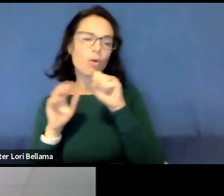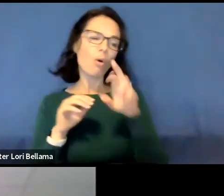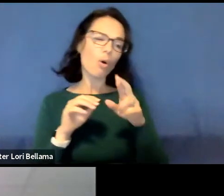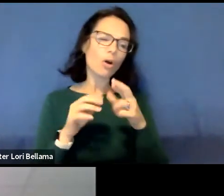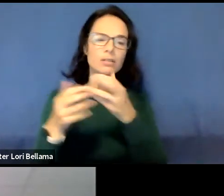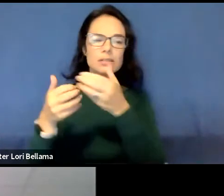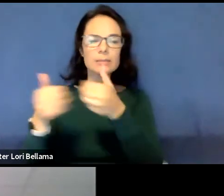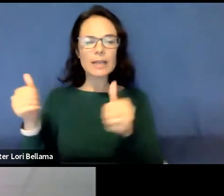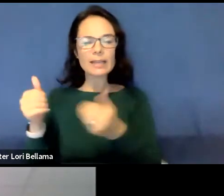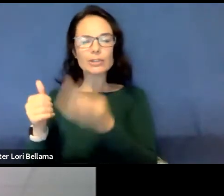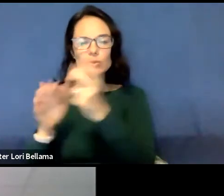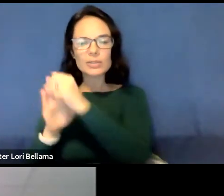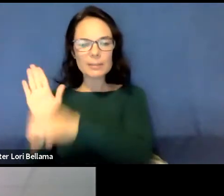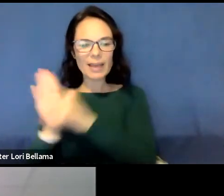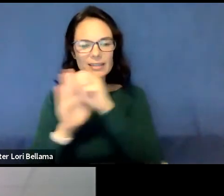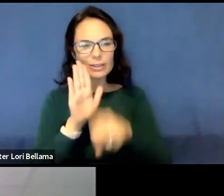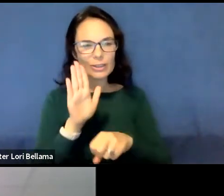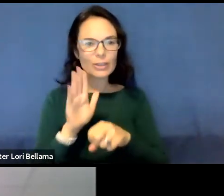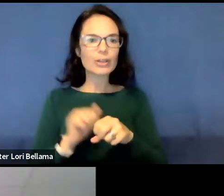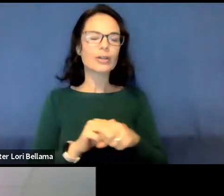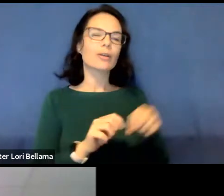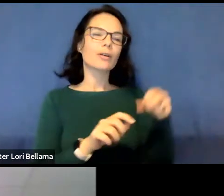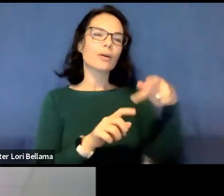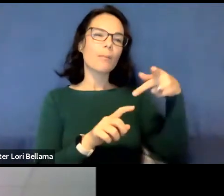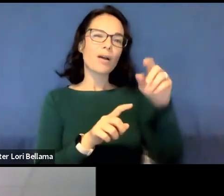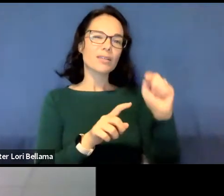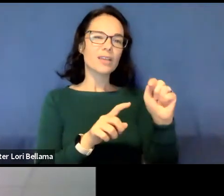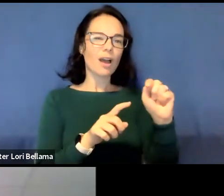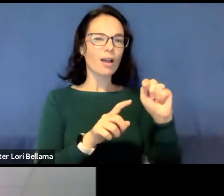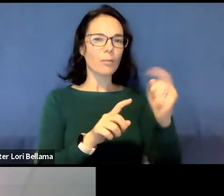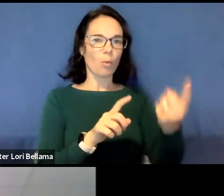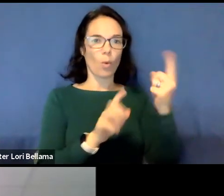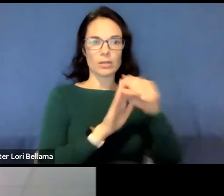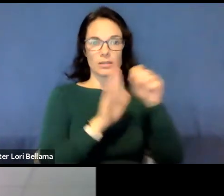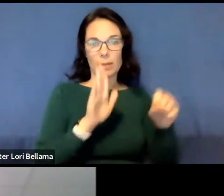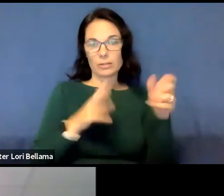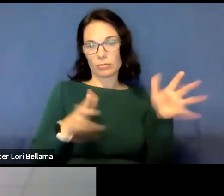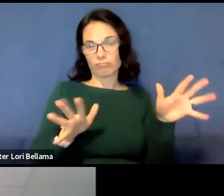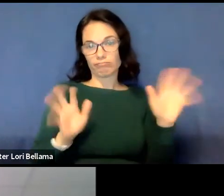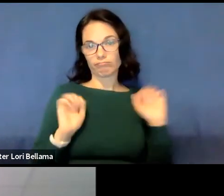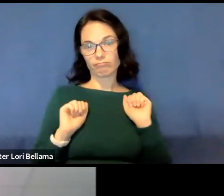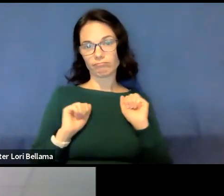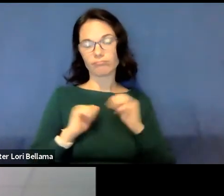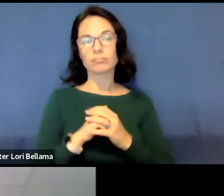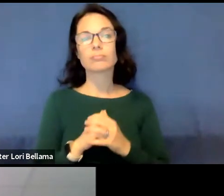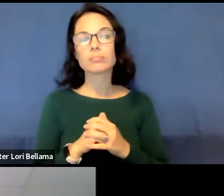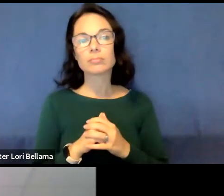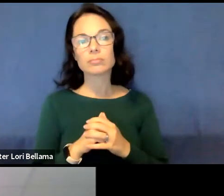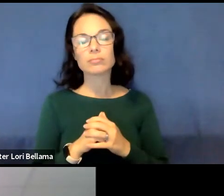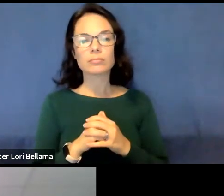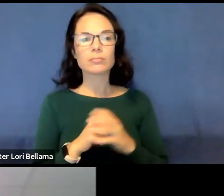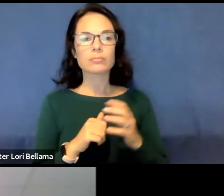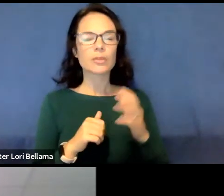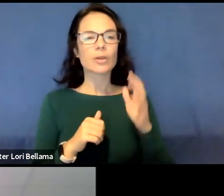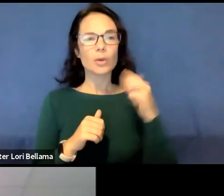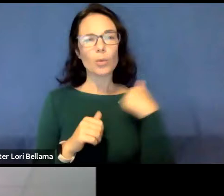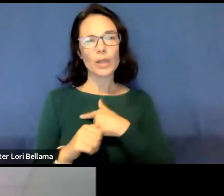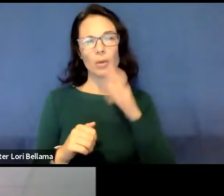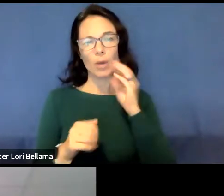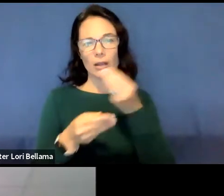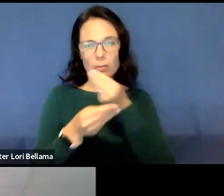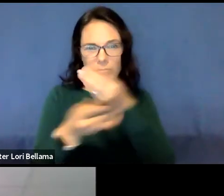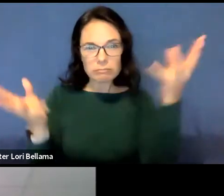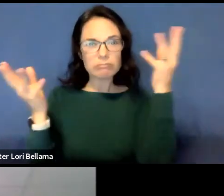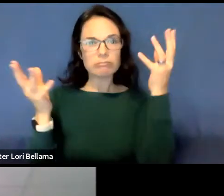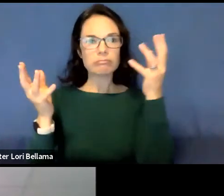faculty will only be able to do it over 1 semester. And we're going to be communicating widely about this once the fall